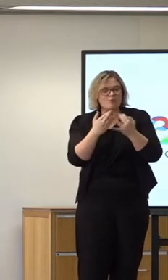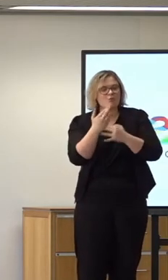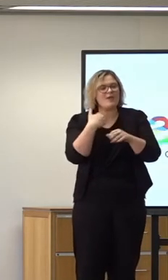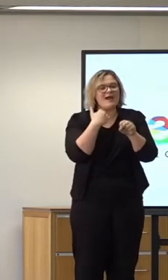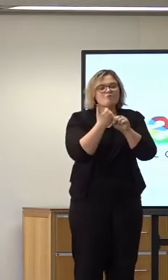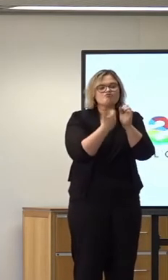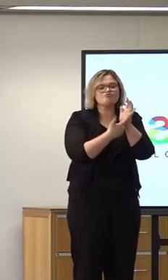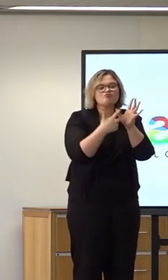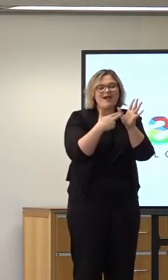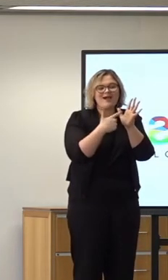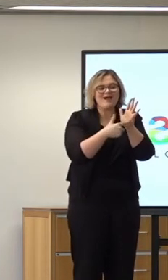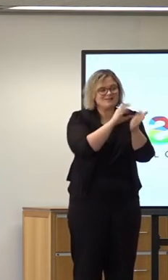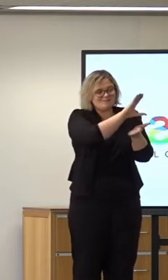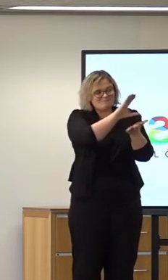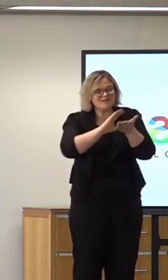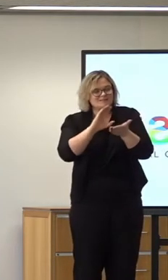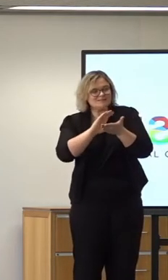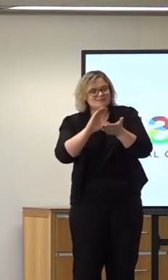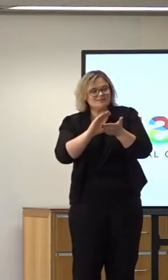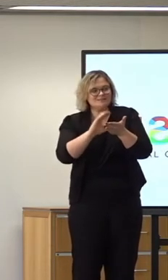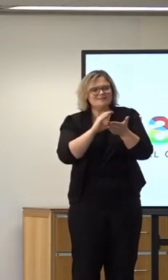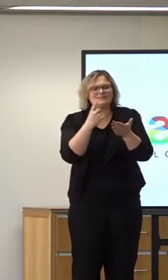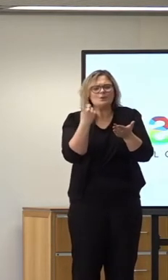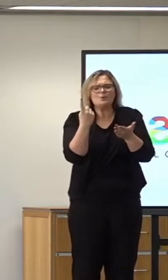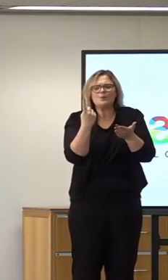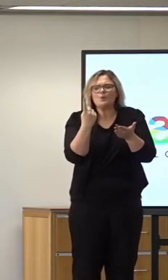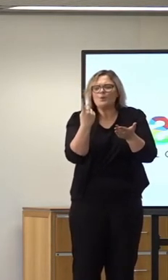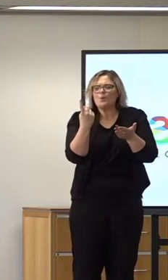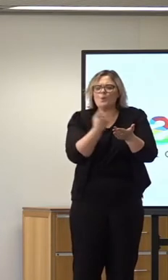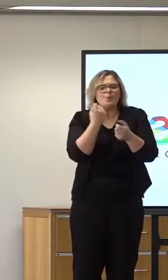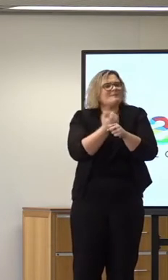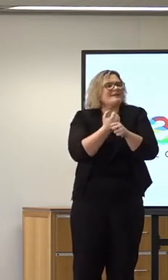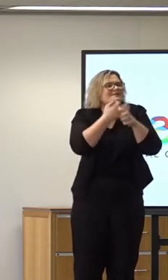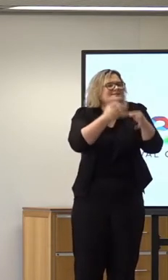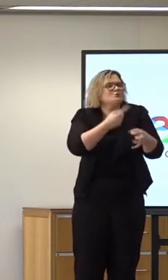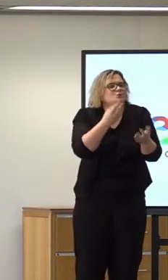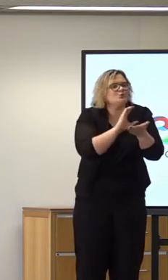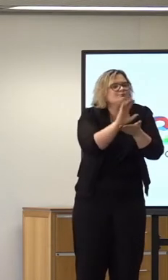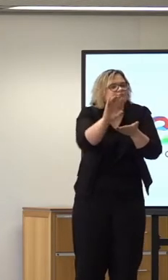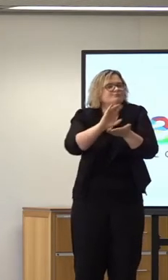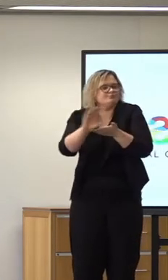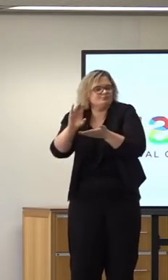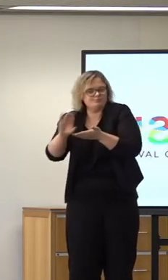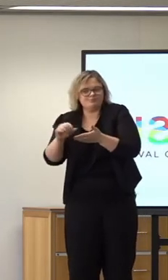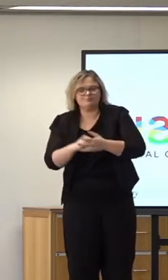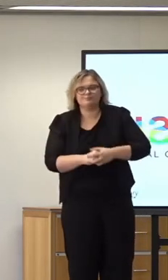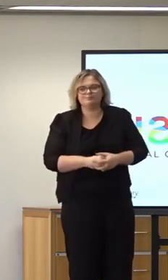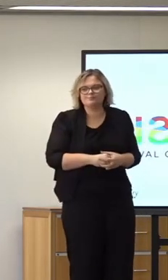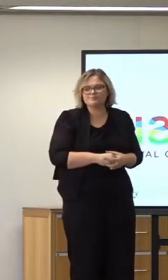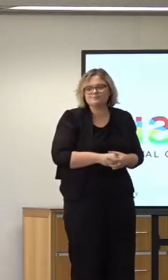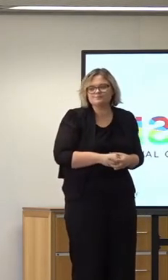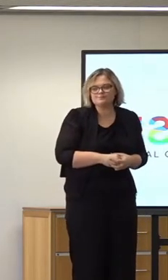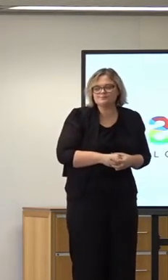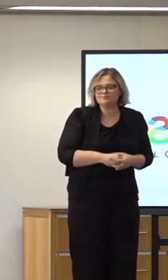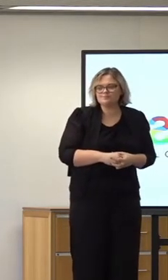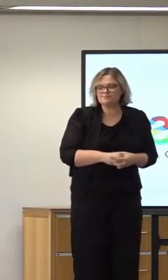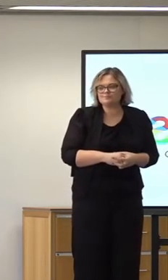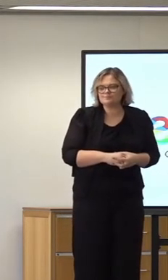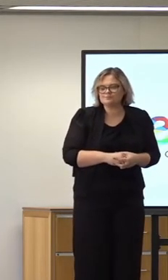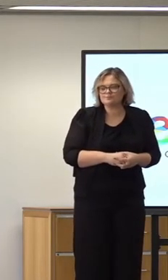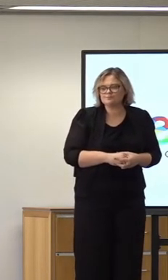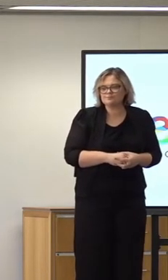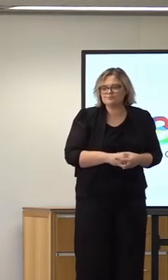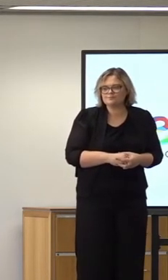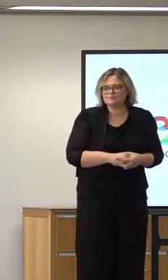was about, again, who was in the room making the decisions, because a lot of the grants programs that I was related with were peer assessed. And